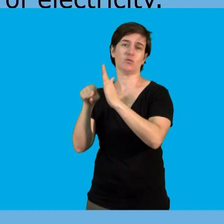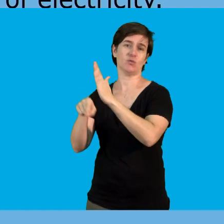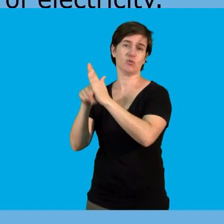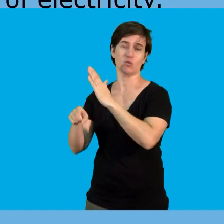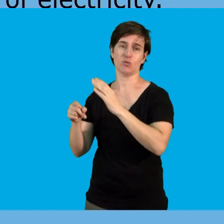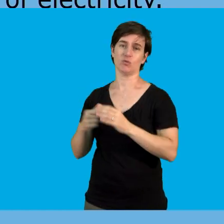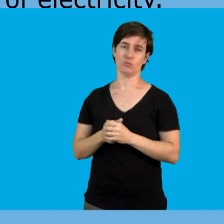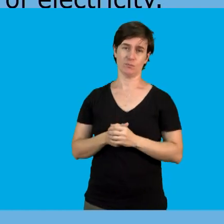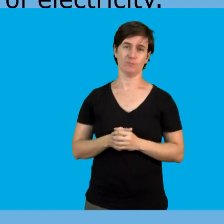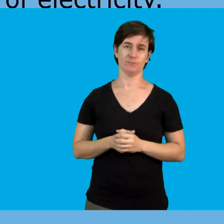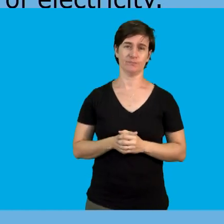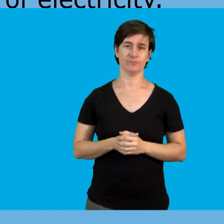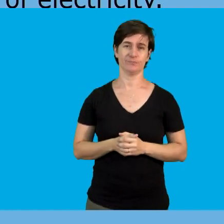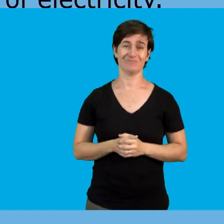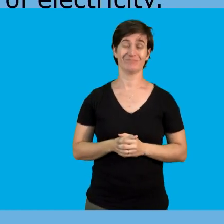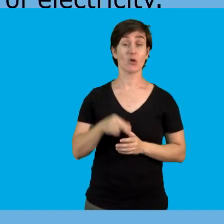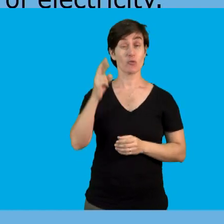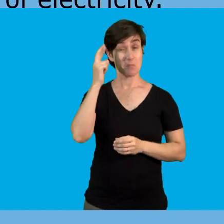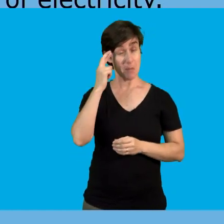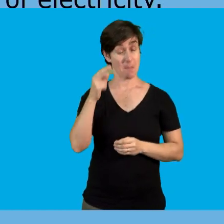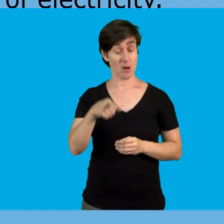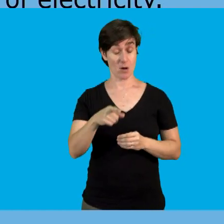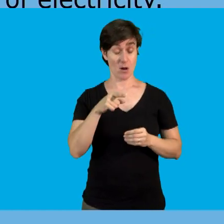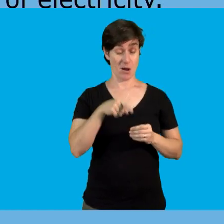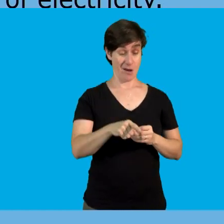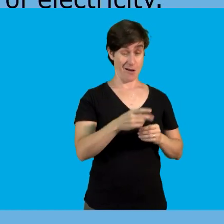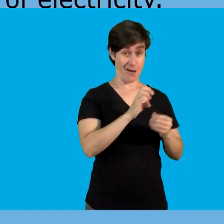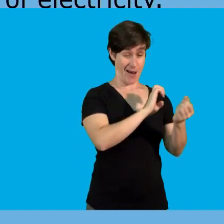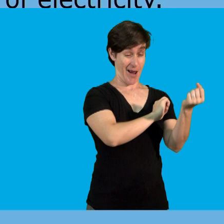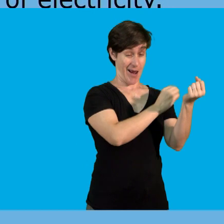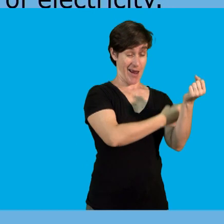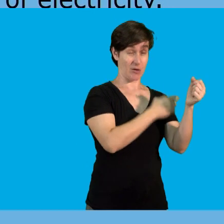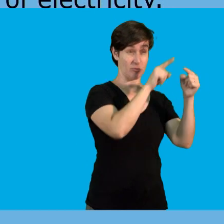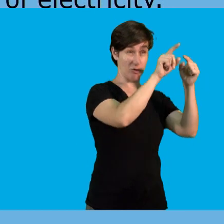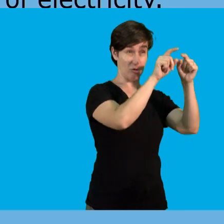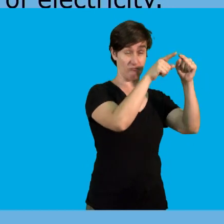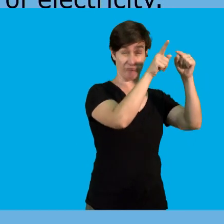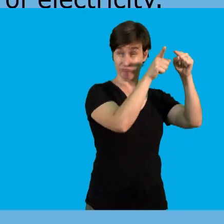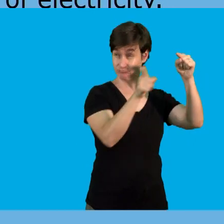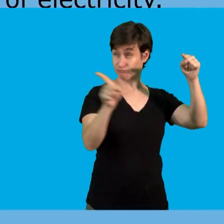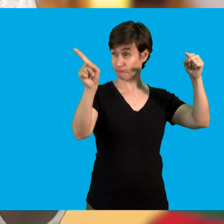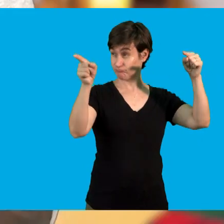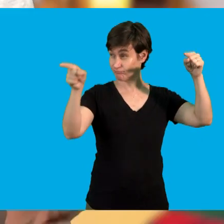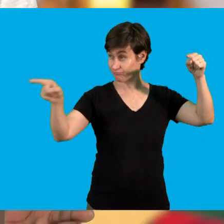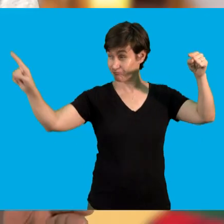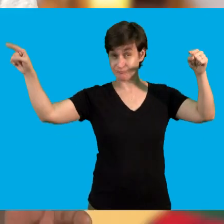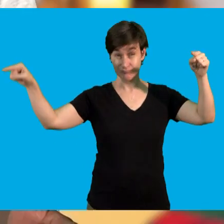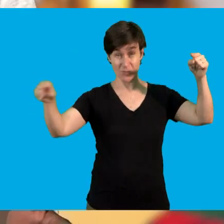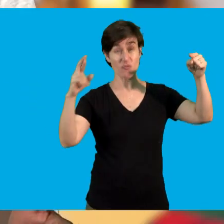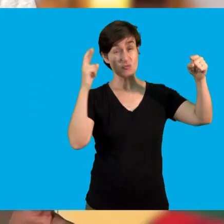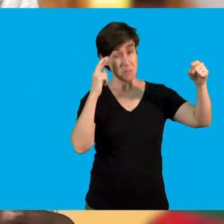to be able to minimize that energy that is being lost, remember, as we are transporting energy from one point to the next, we are